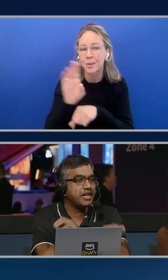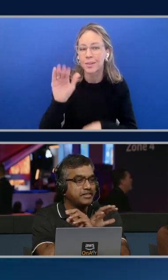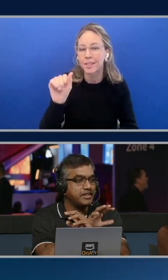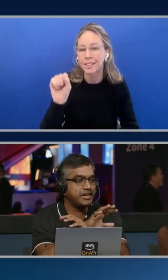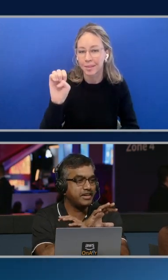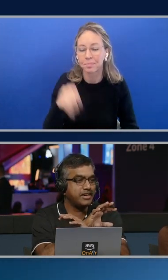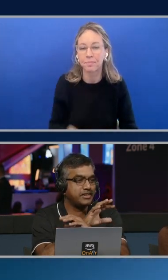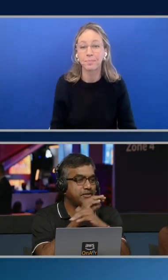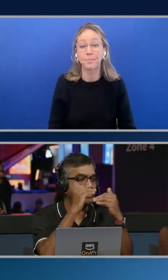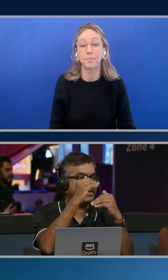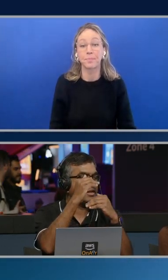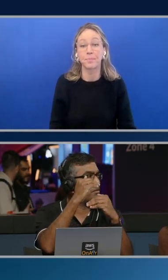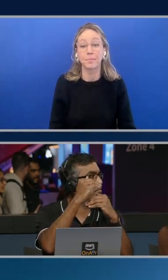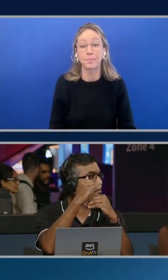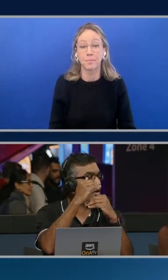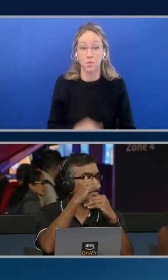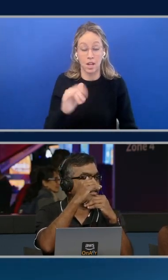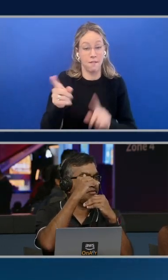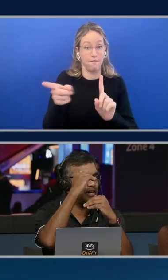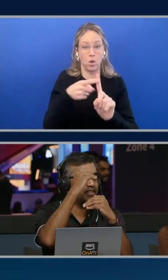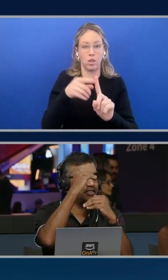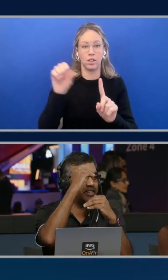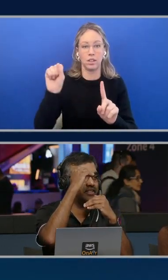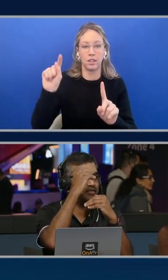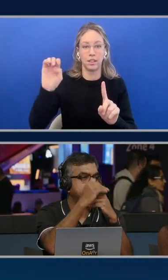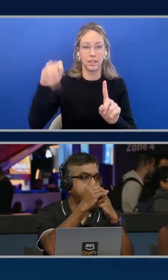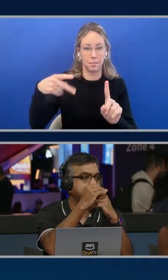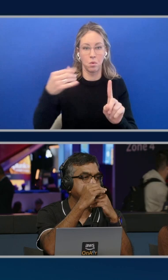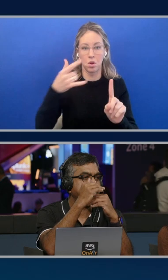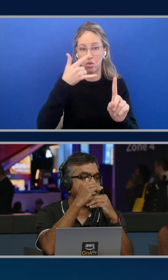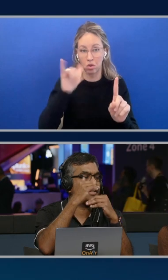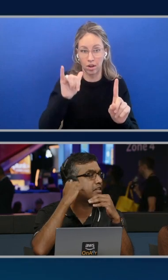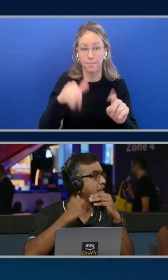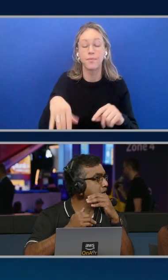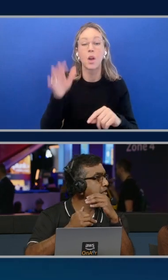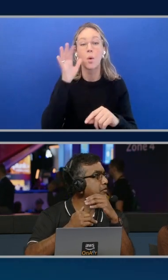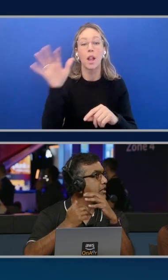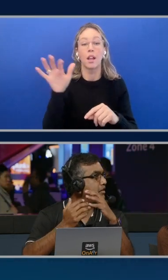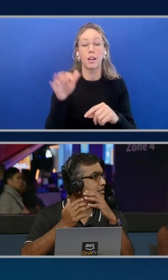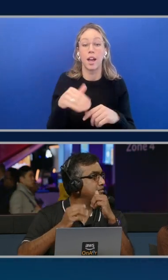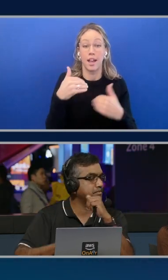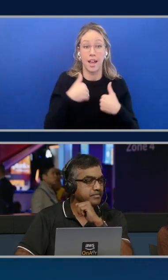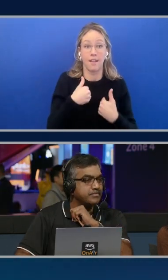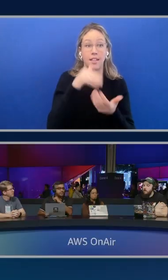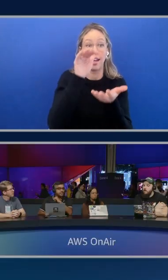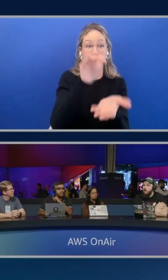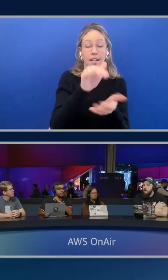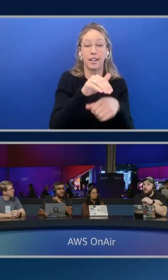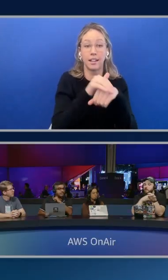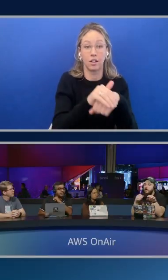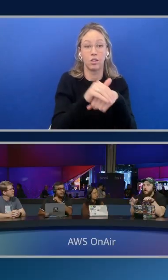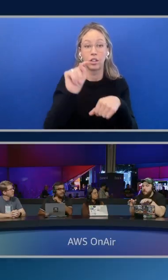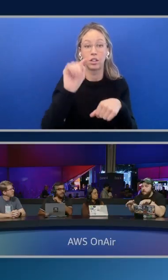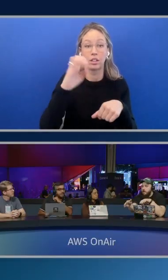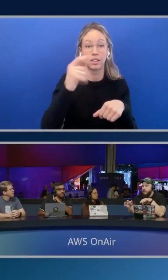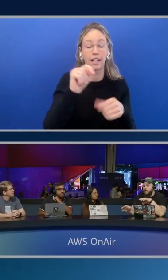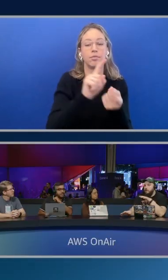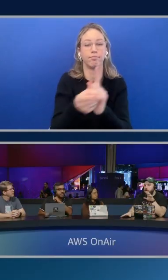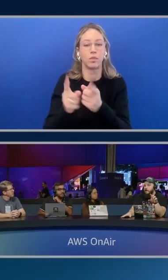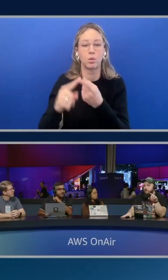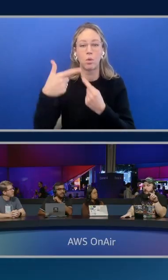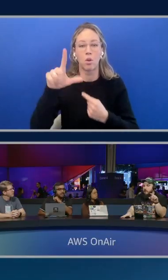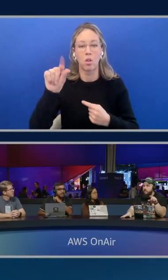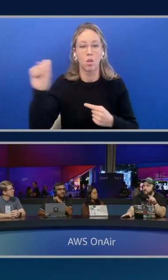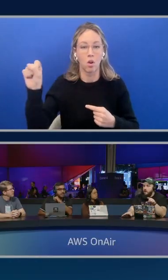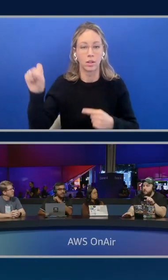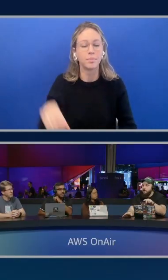So that's the first step of the process, where it's taking text and then converting to the glass. Okay. And I want to see actually what